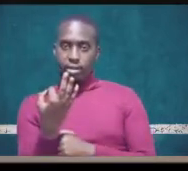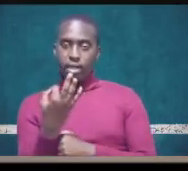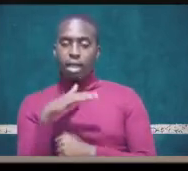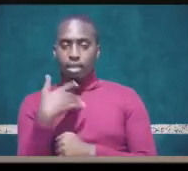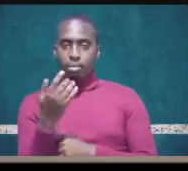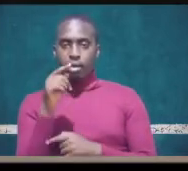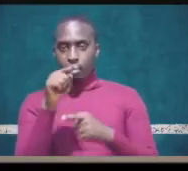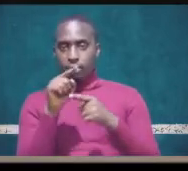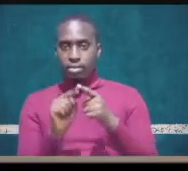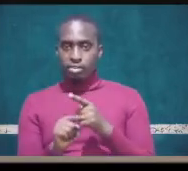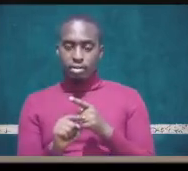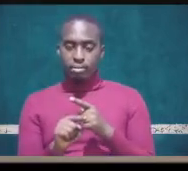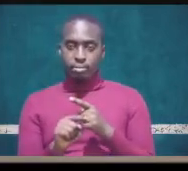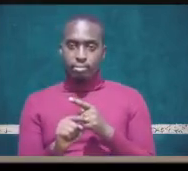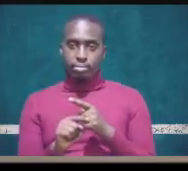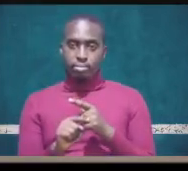then over